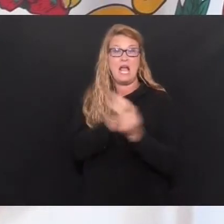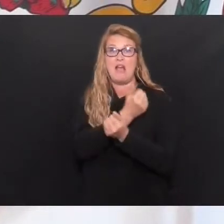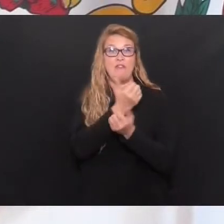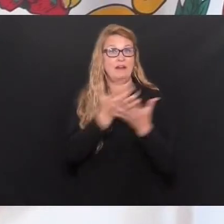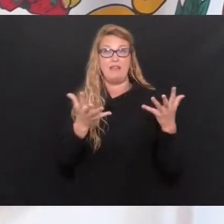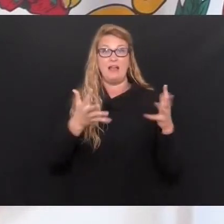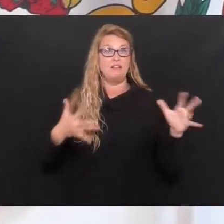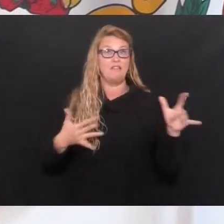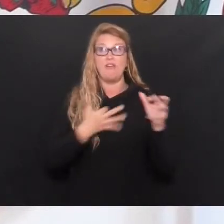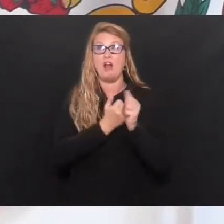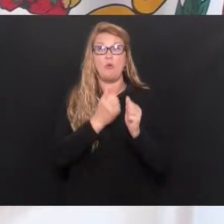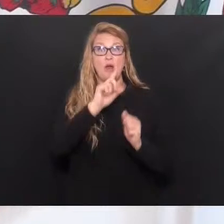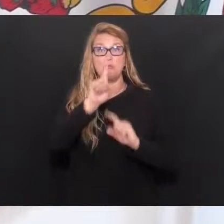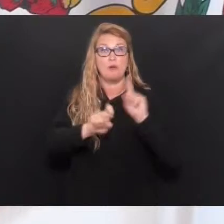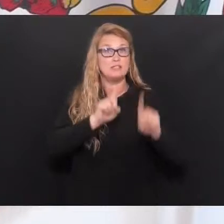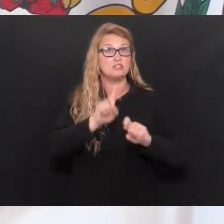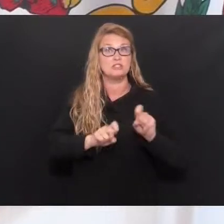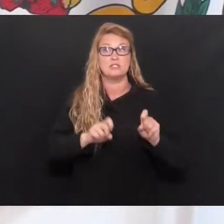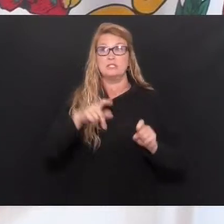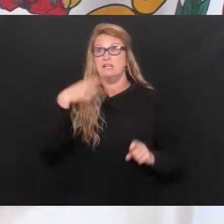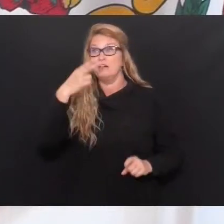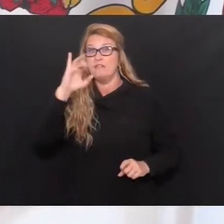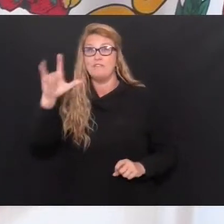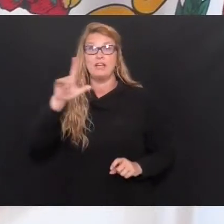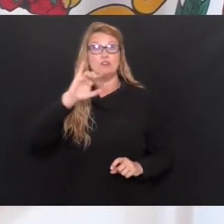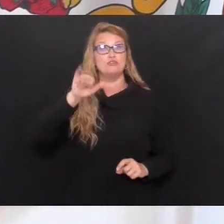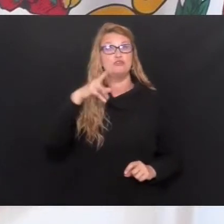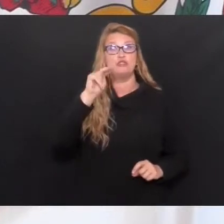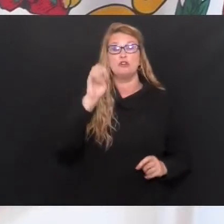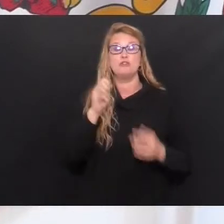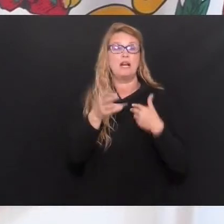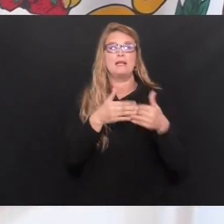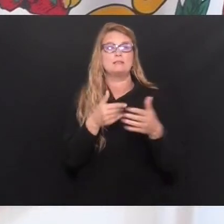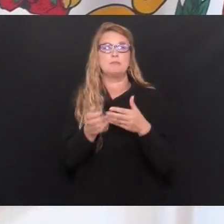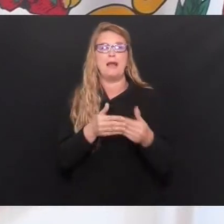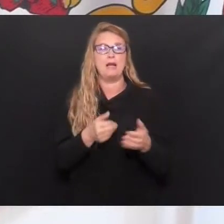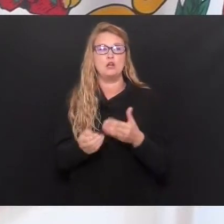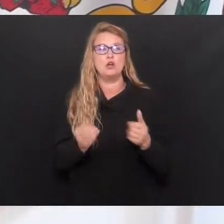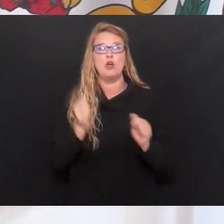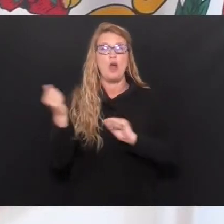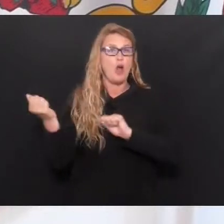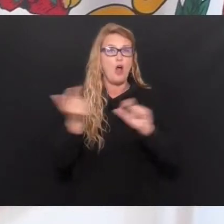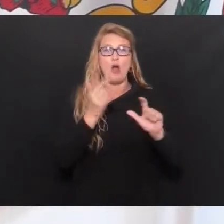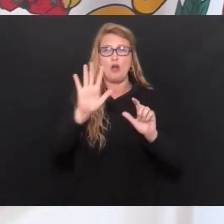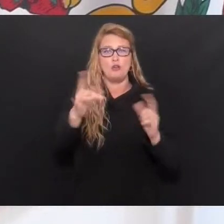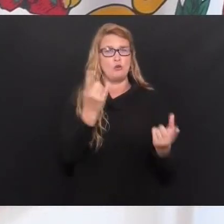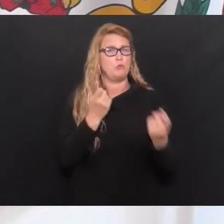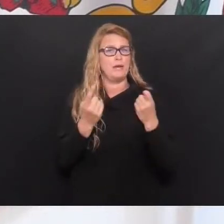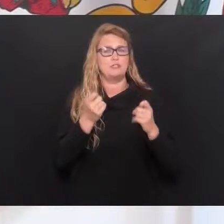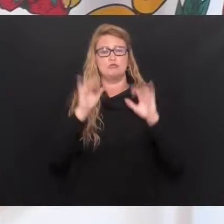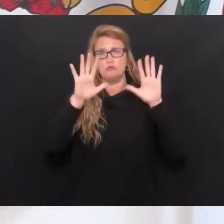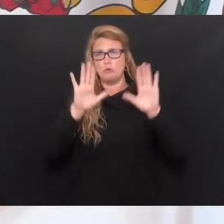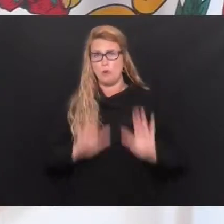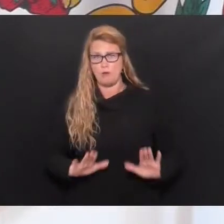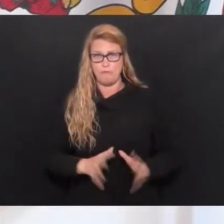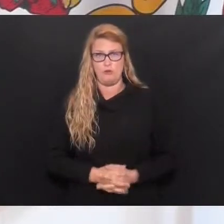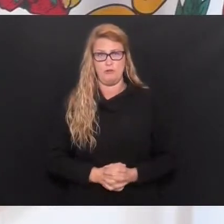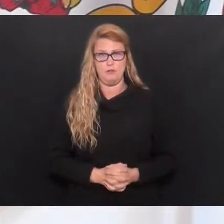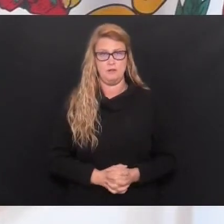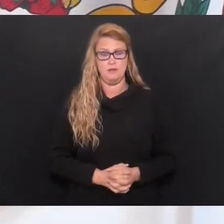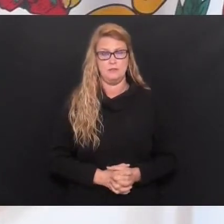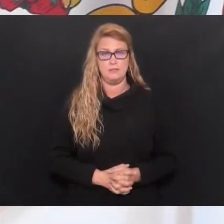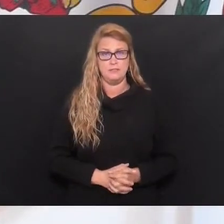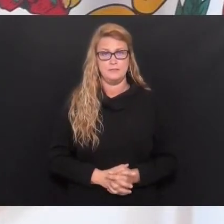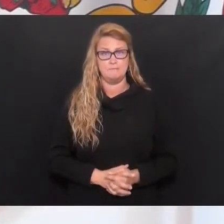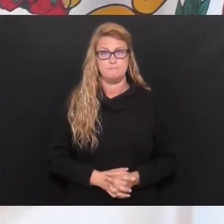just as well. Whether it be Phil or June or whomever was, you know, talking about it and everything, great follow-up.